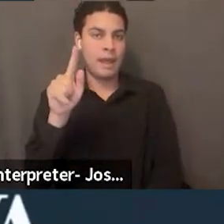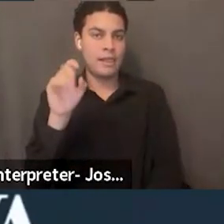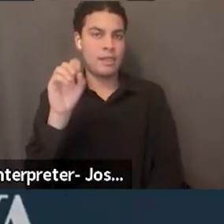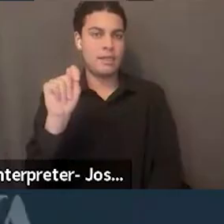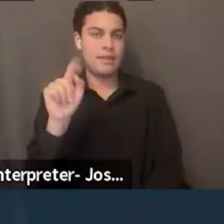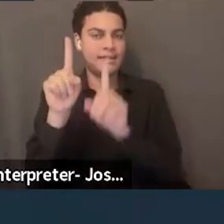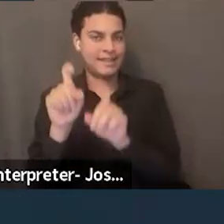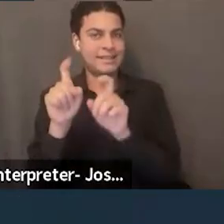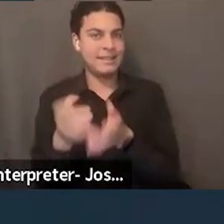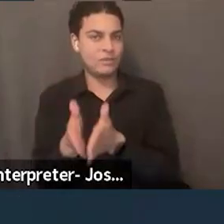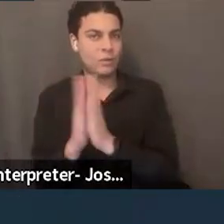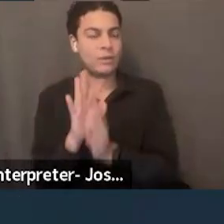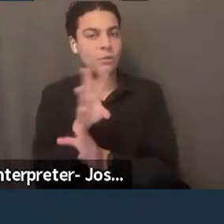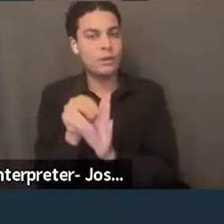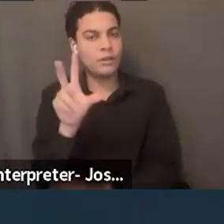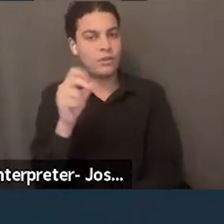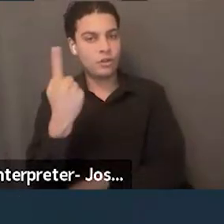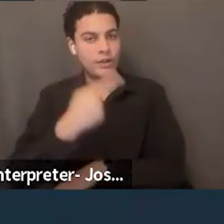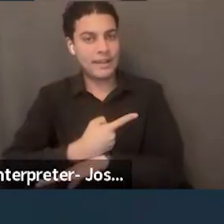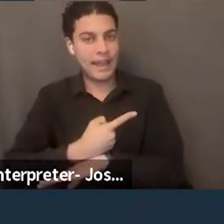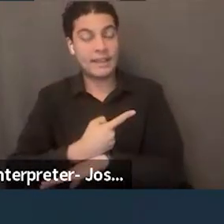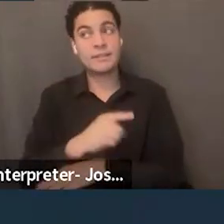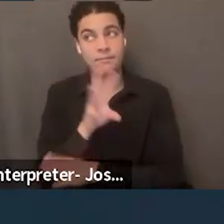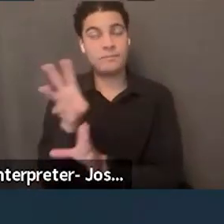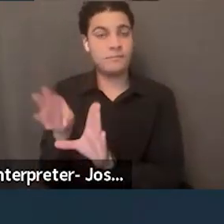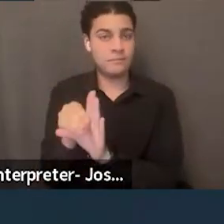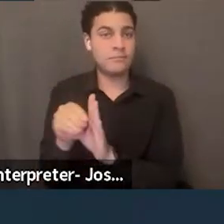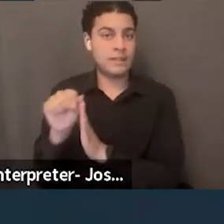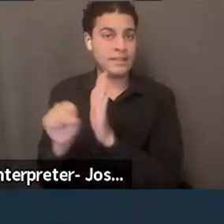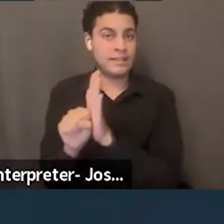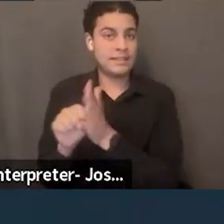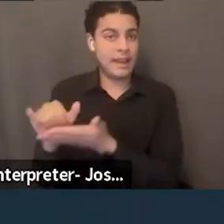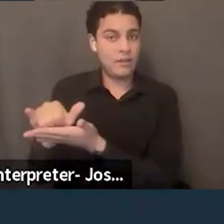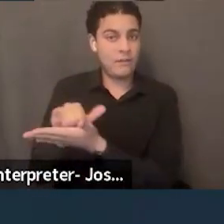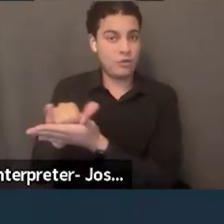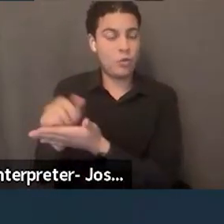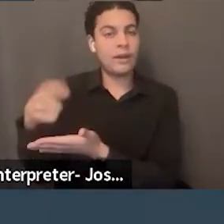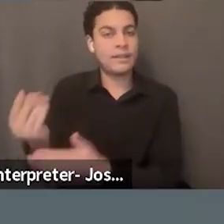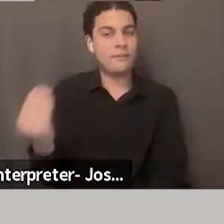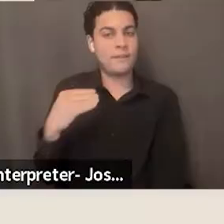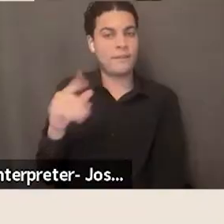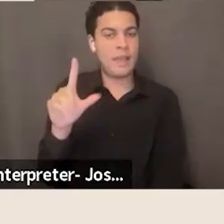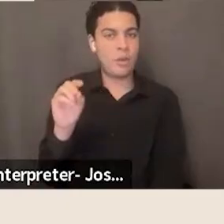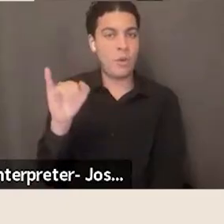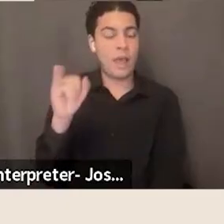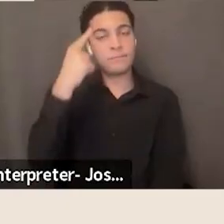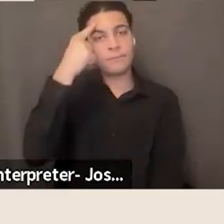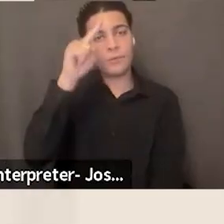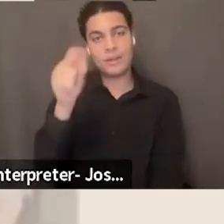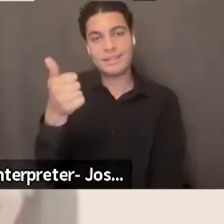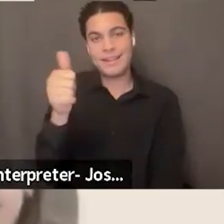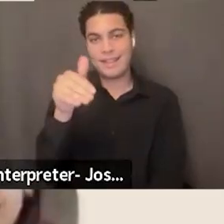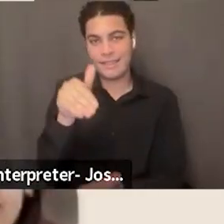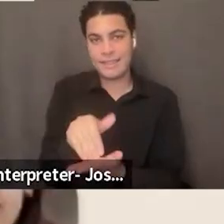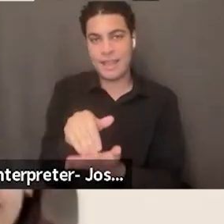Affairs and the state of New York, that has now given us an LOI for 10,000 devices. This has only been possible